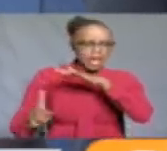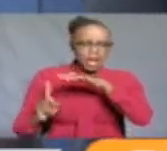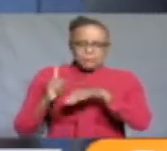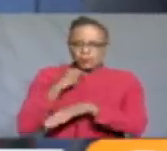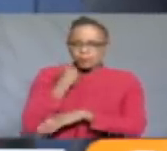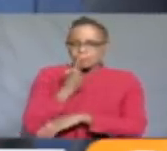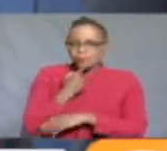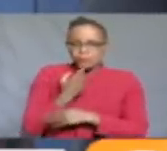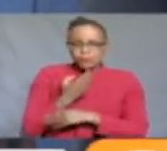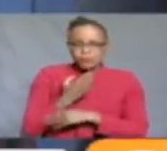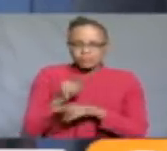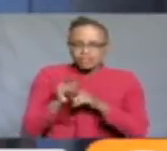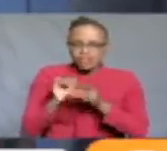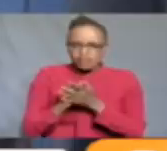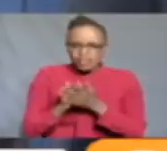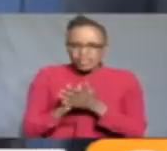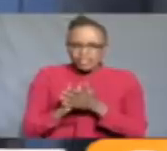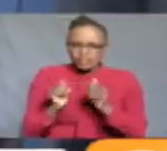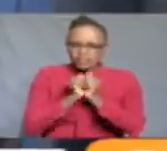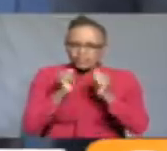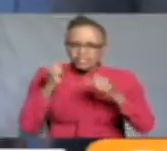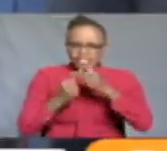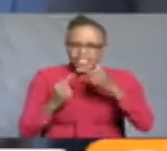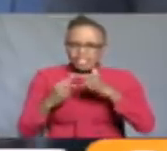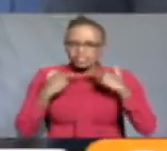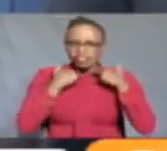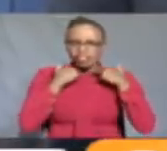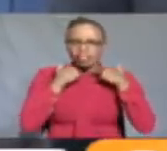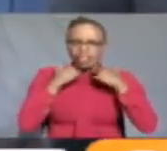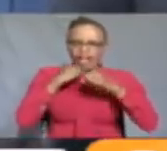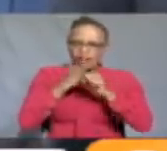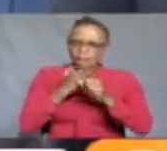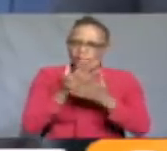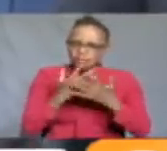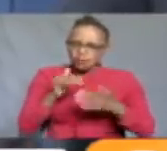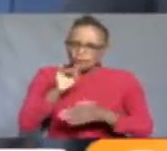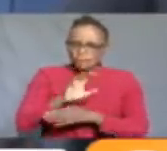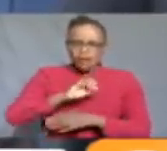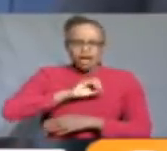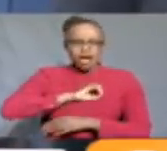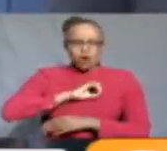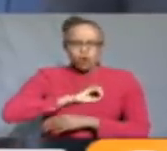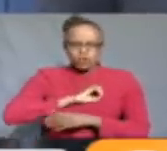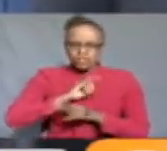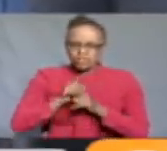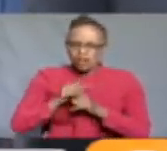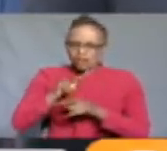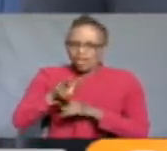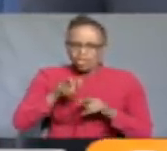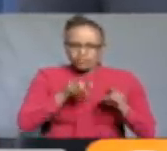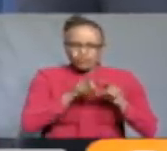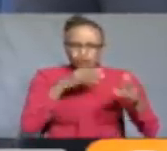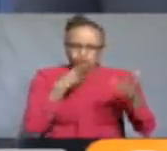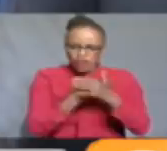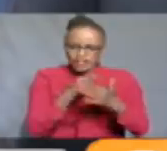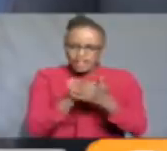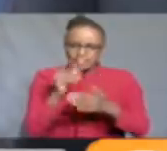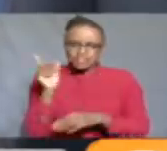have, for the last 10-15 years, emasculated her property, emasculated her finances,